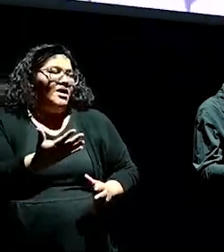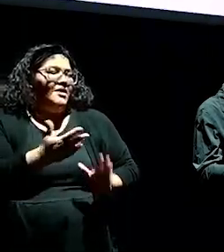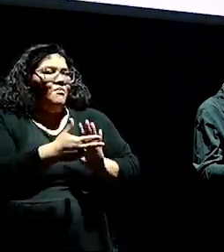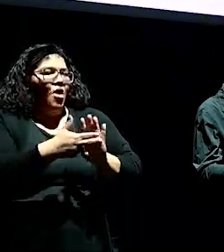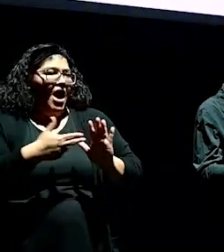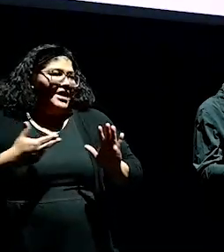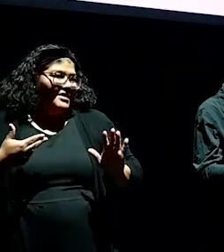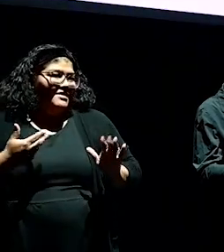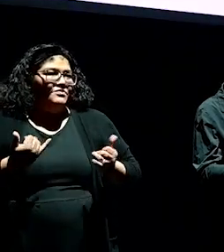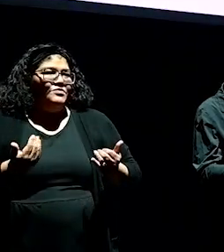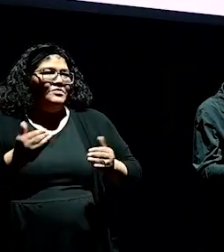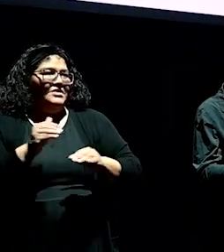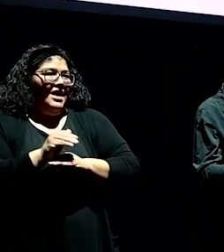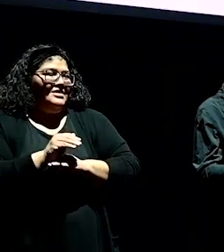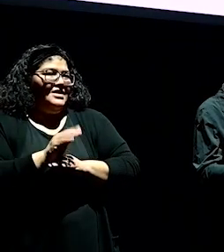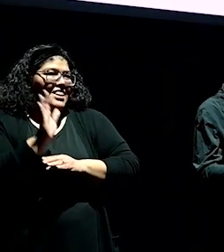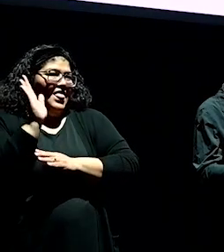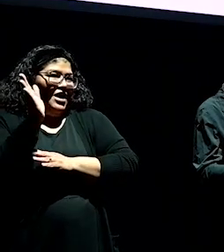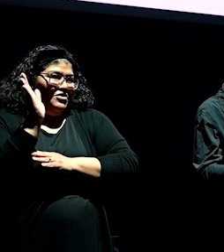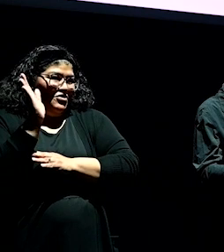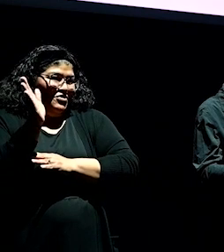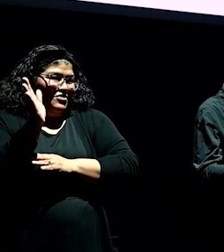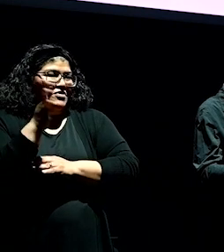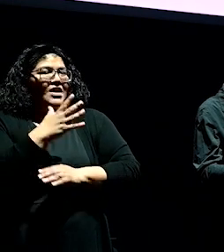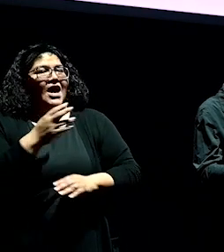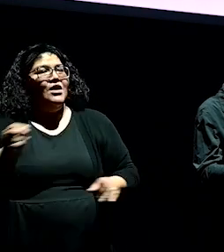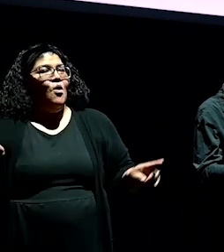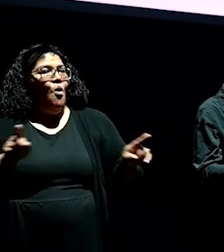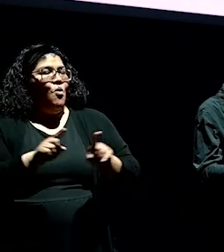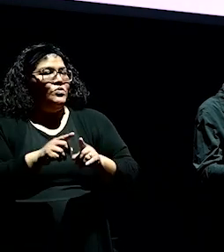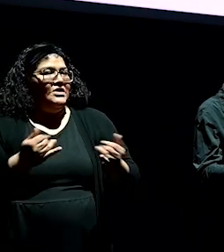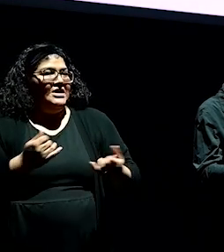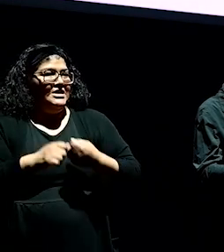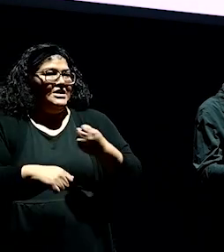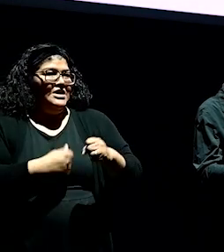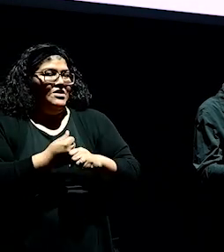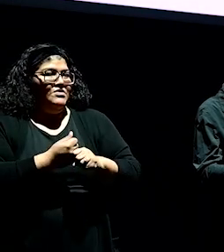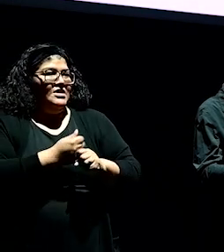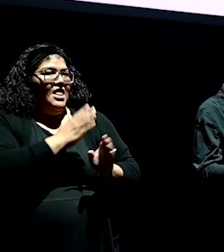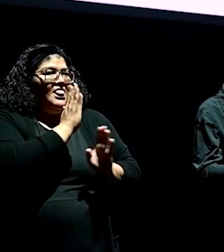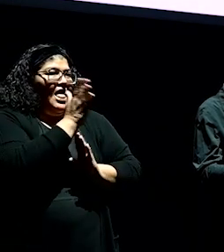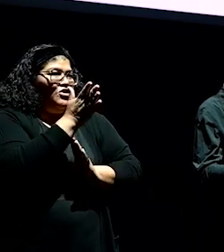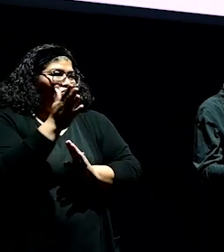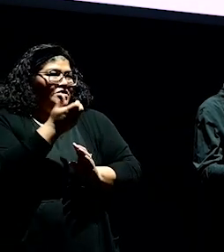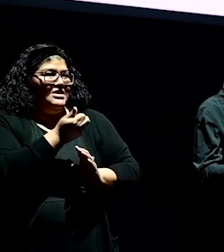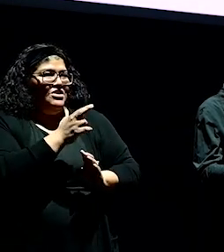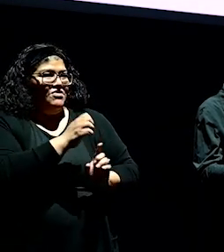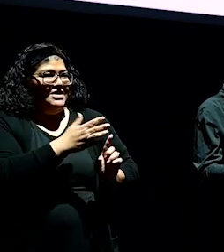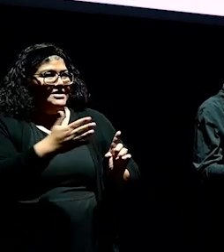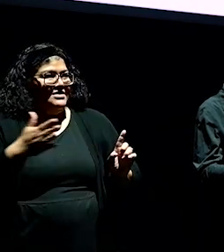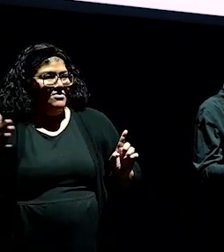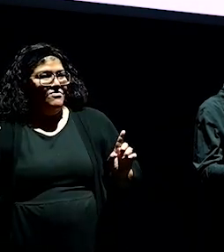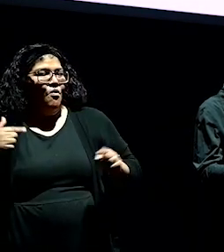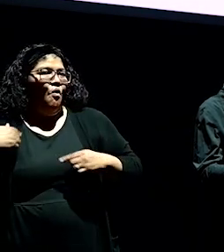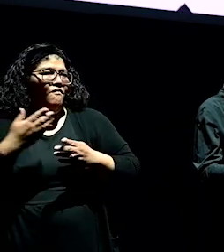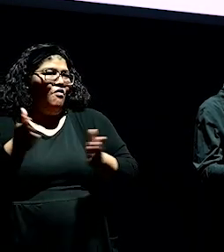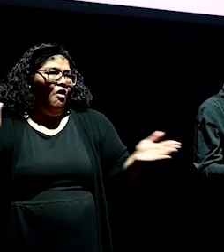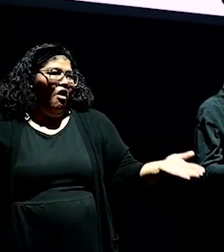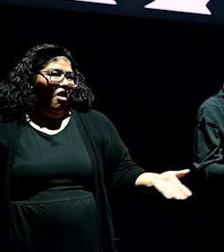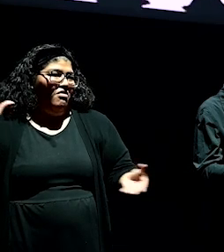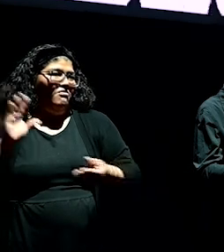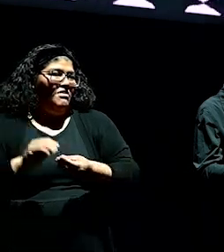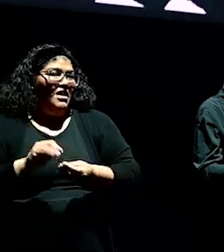branding of tonight's lecture, as well as this year's series overall. For tonight's